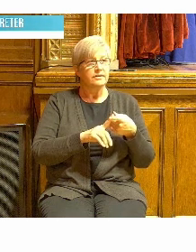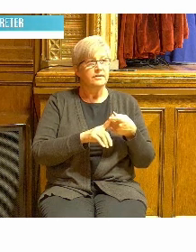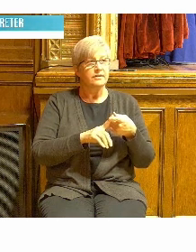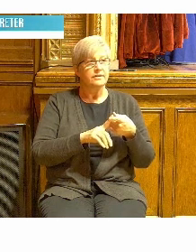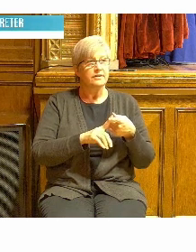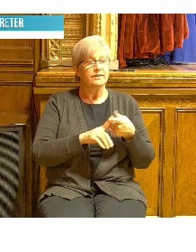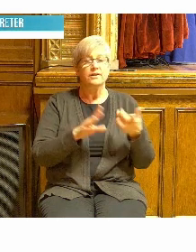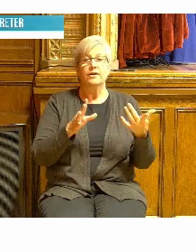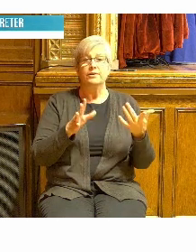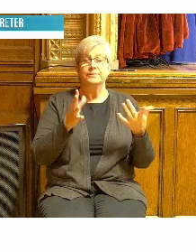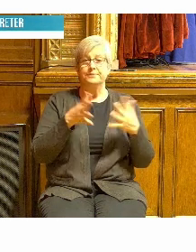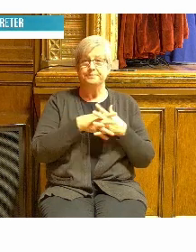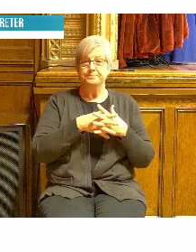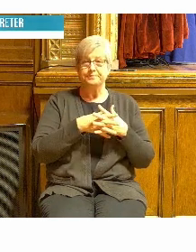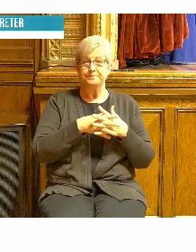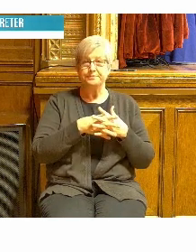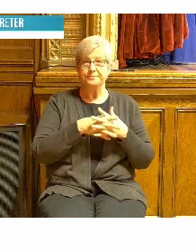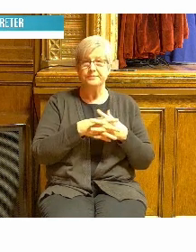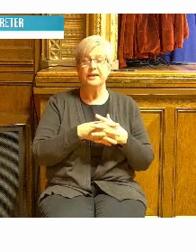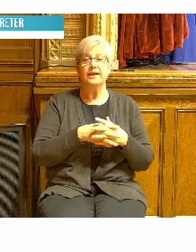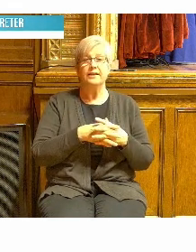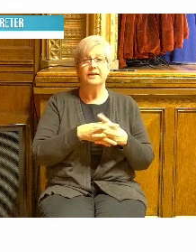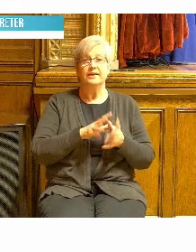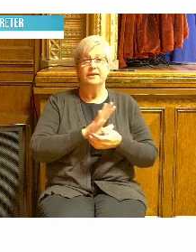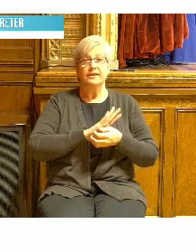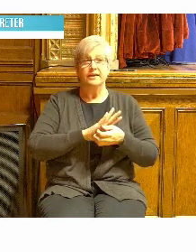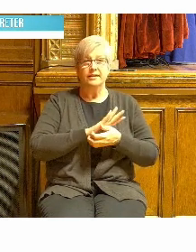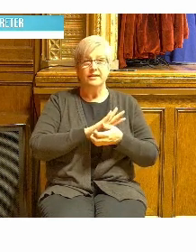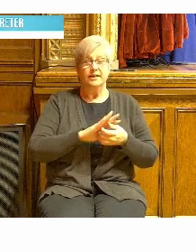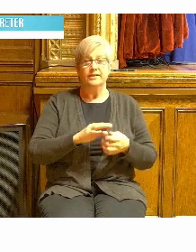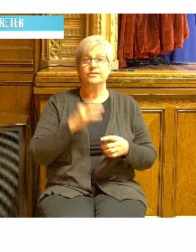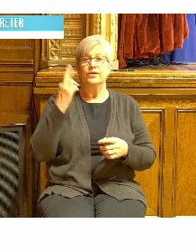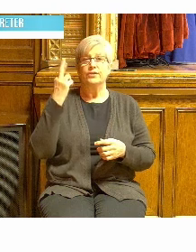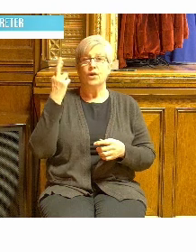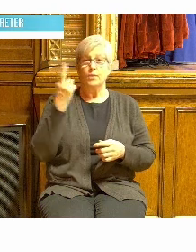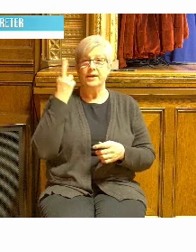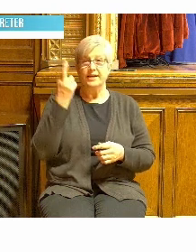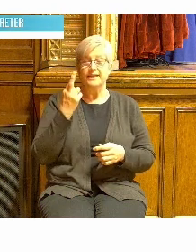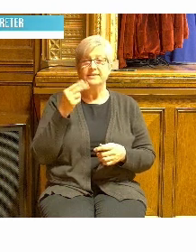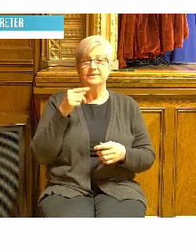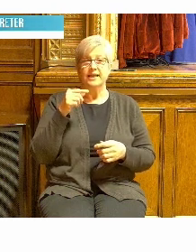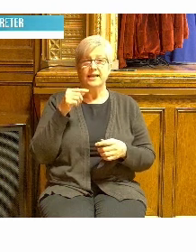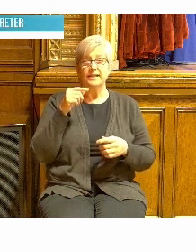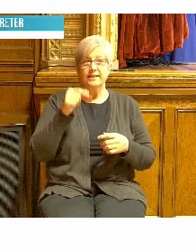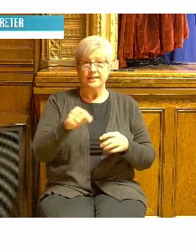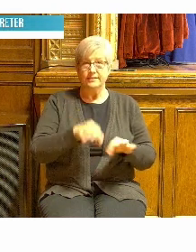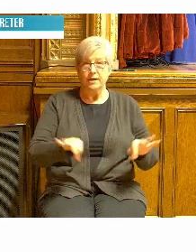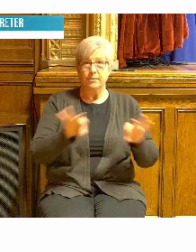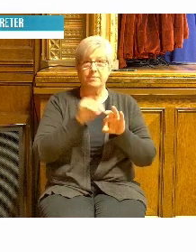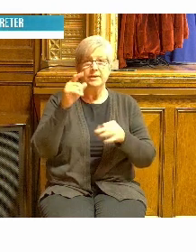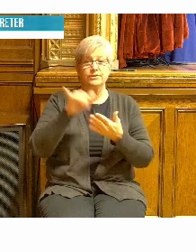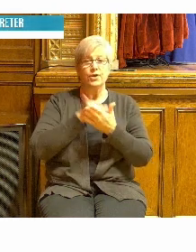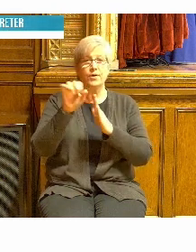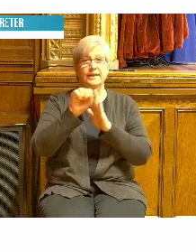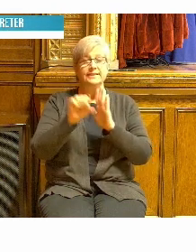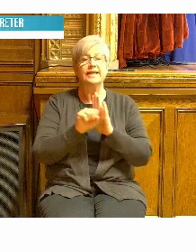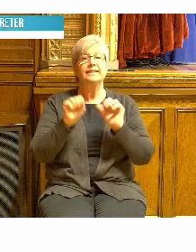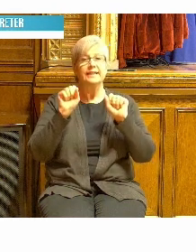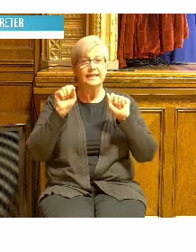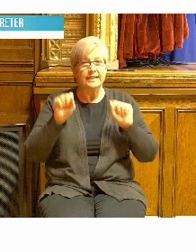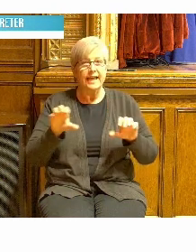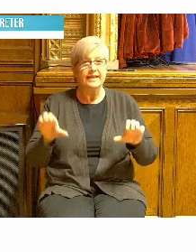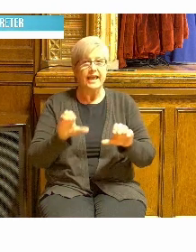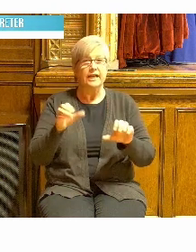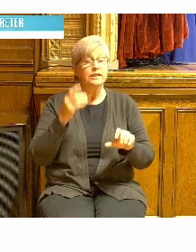What I wanted to say tonight, and the reason I think this is critically important, is the state of New York can act. We know that right now the federal government